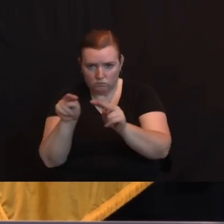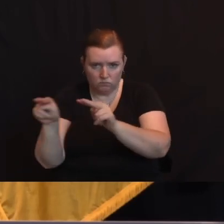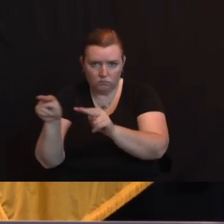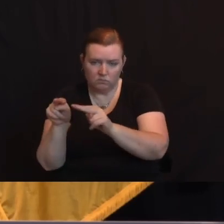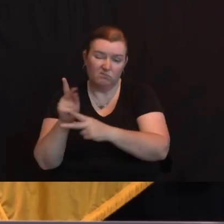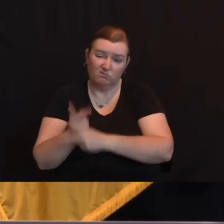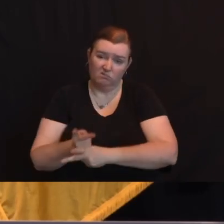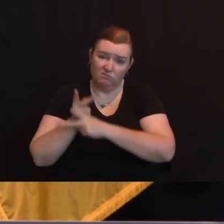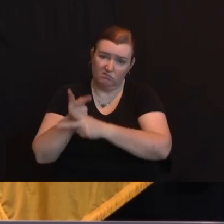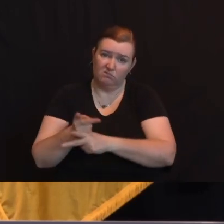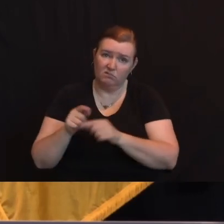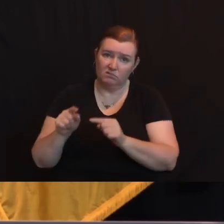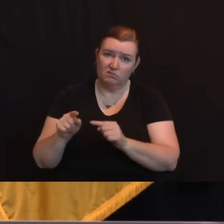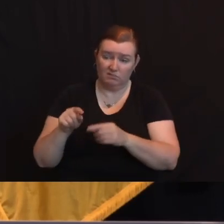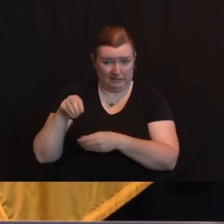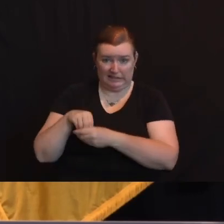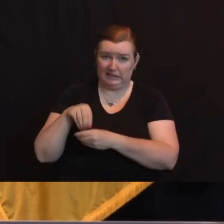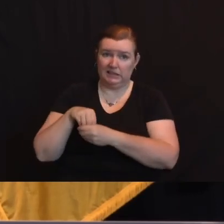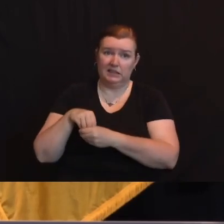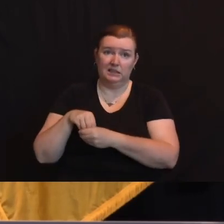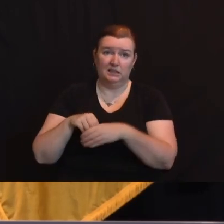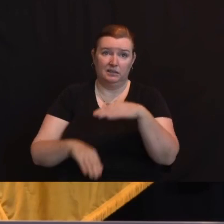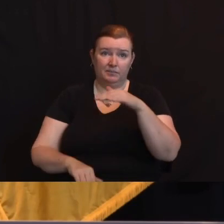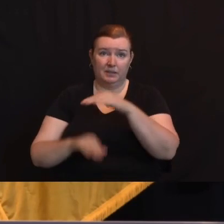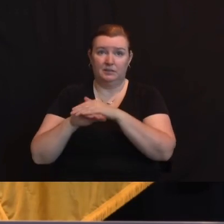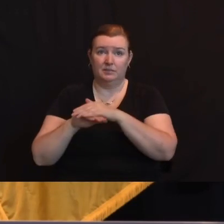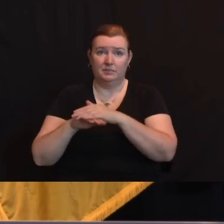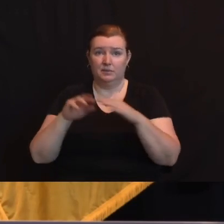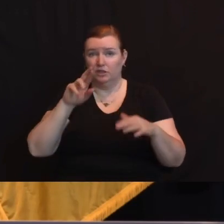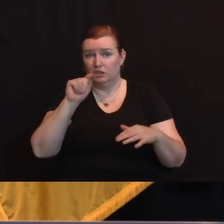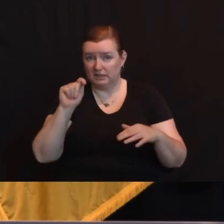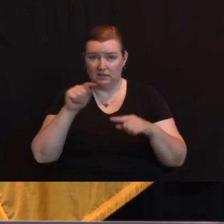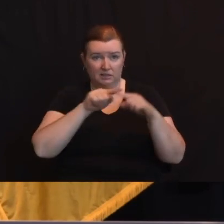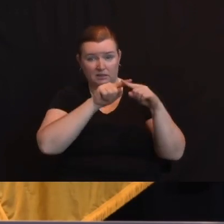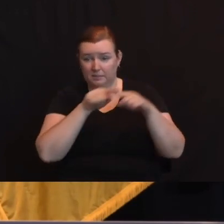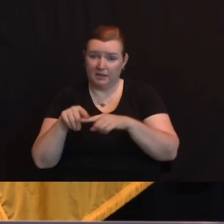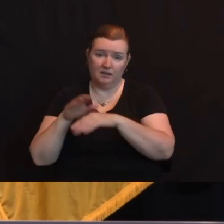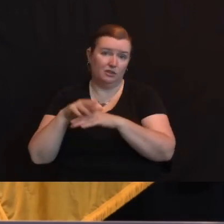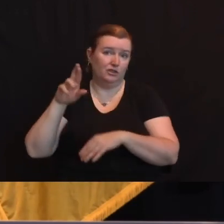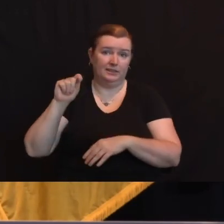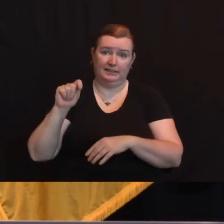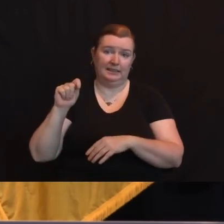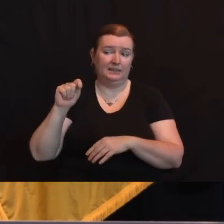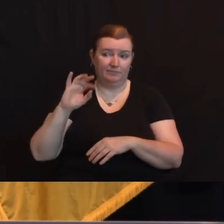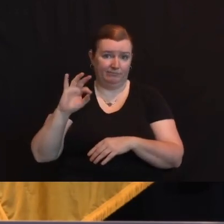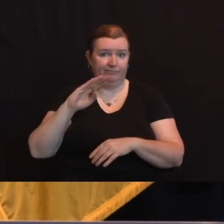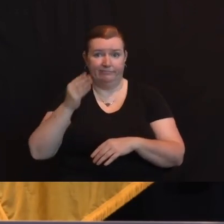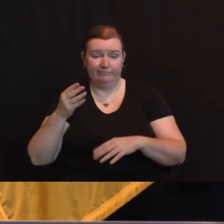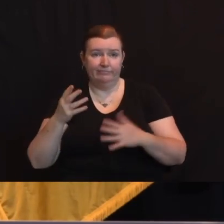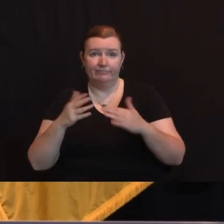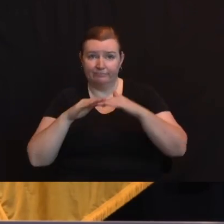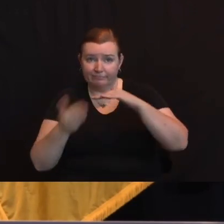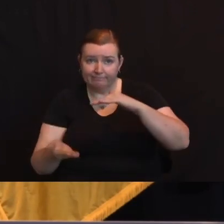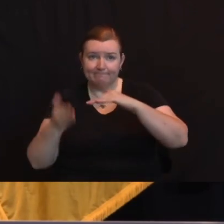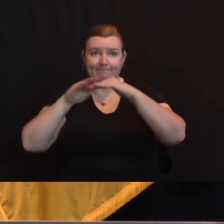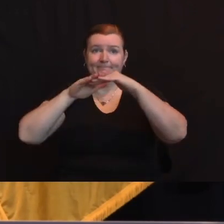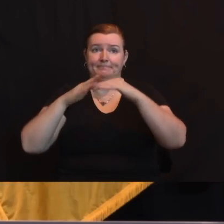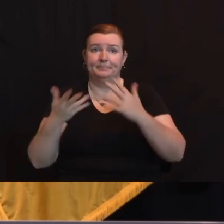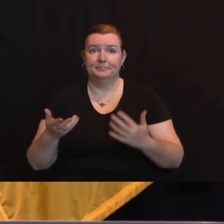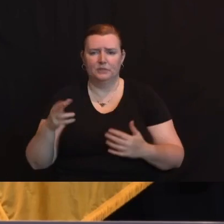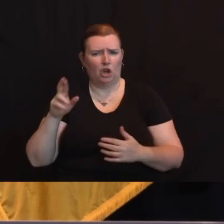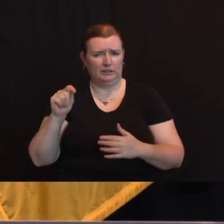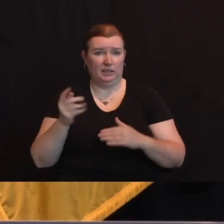RT question. We knew that when we had the big testing numbers last week that this number would go up. We knew, as we said now